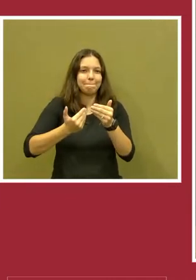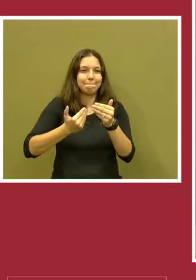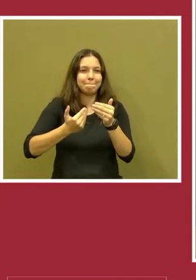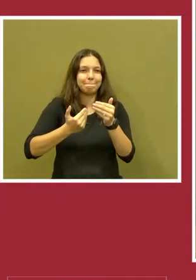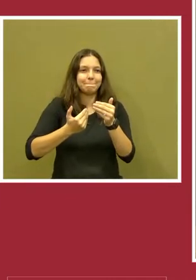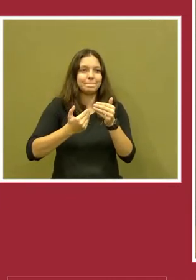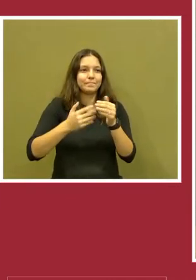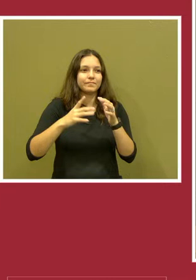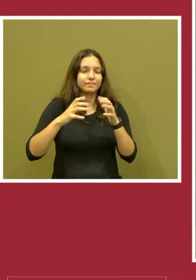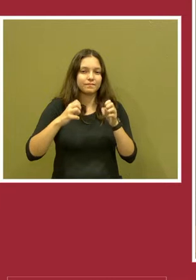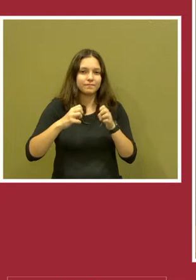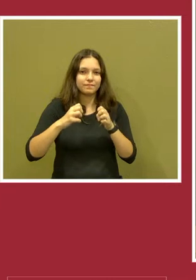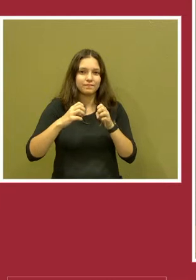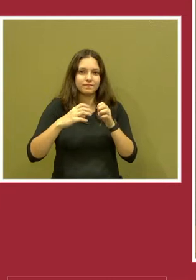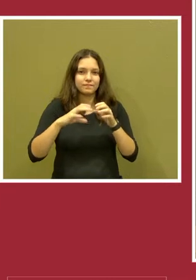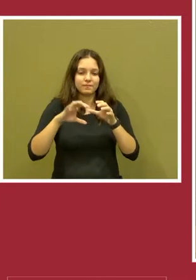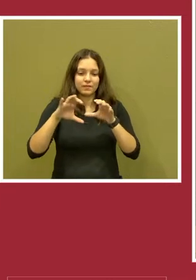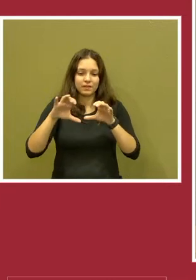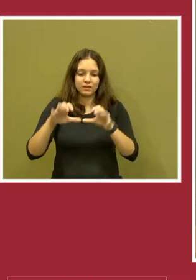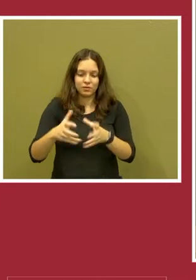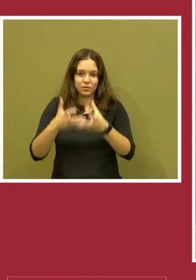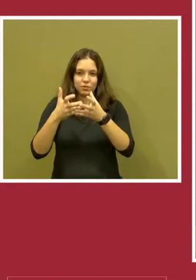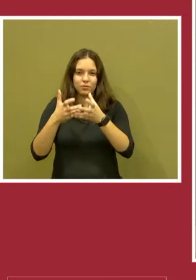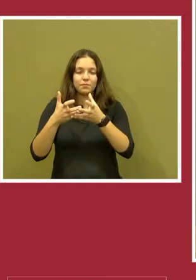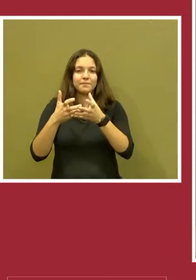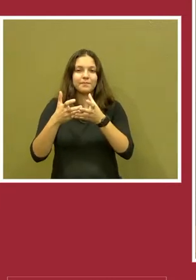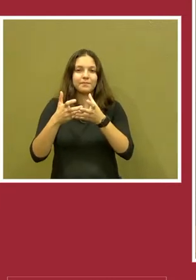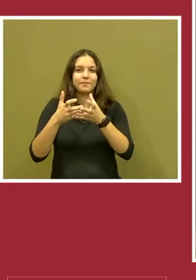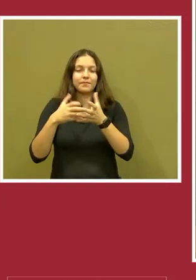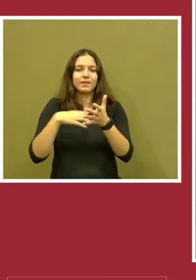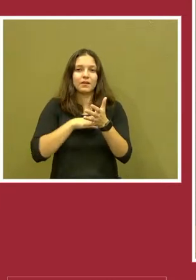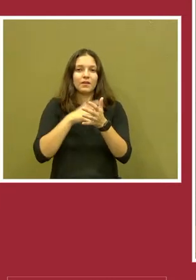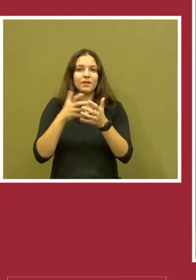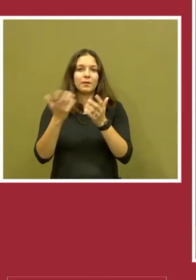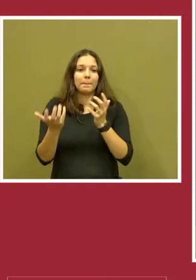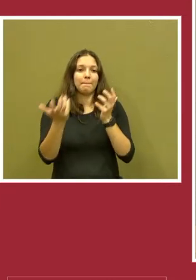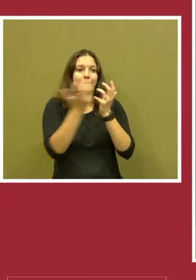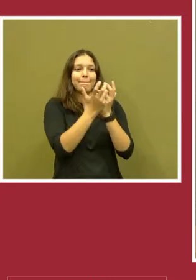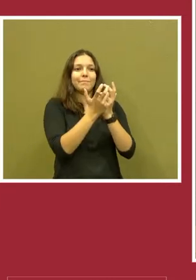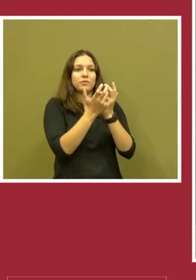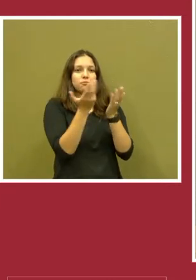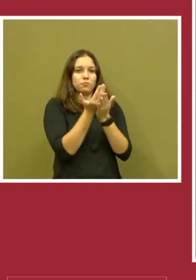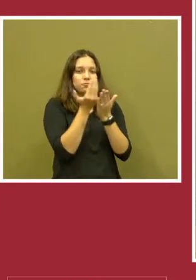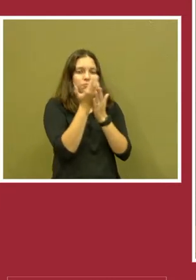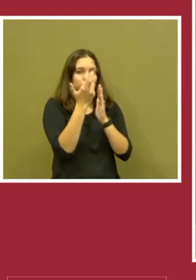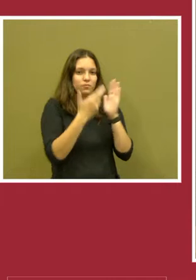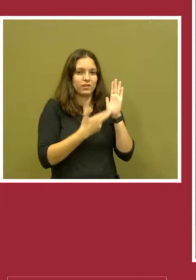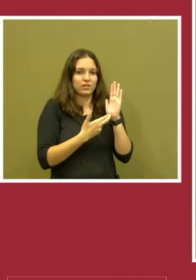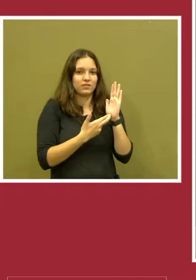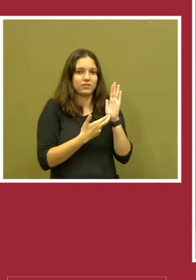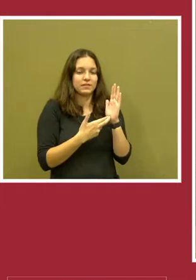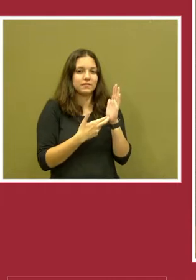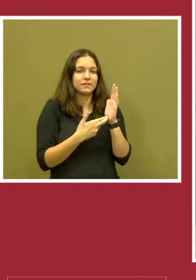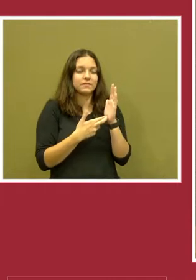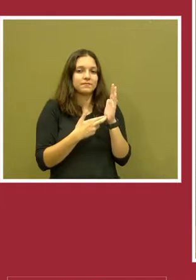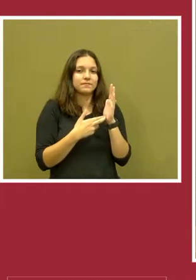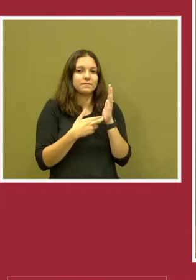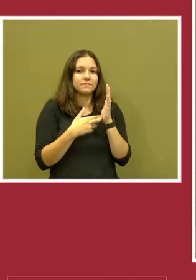our coalition and then adhering to the new regulations. And my